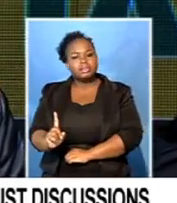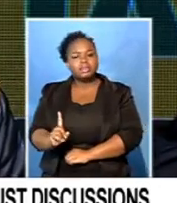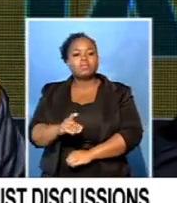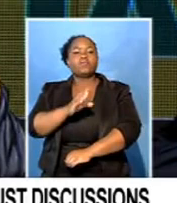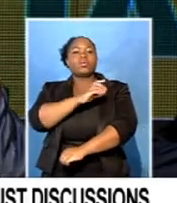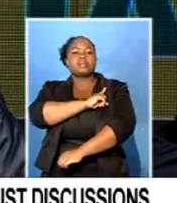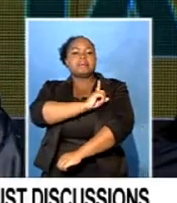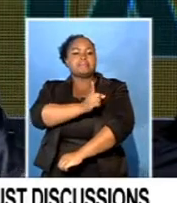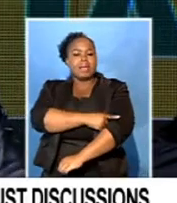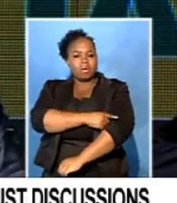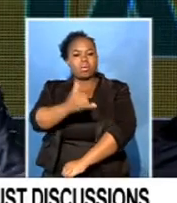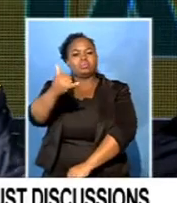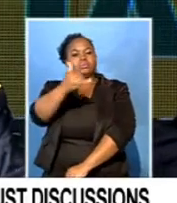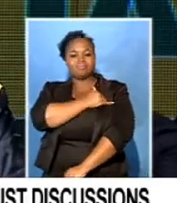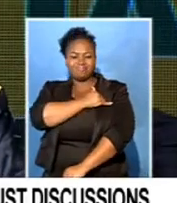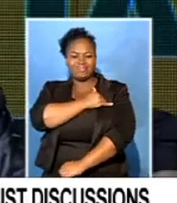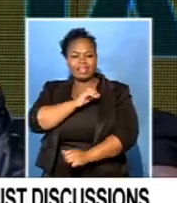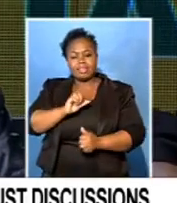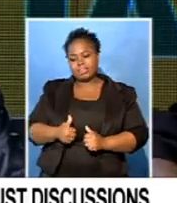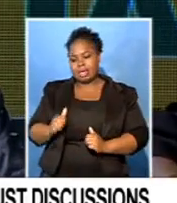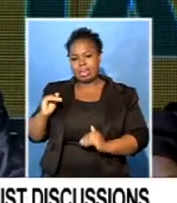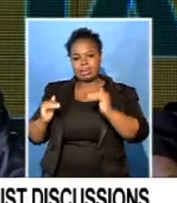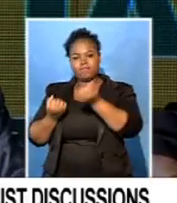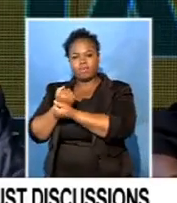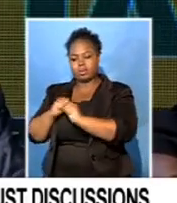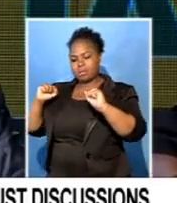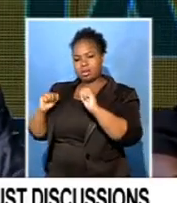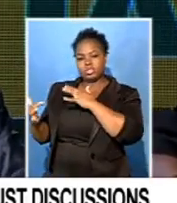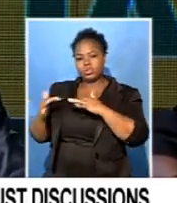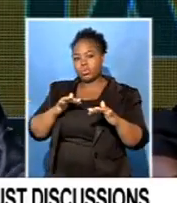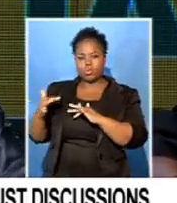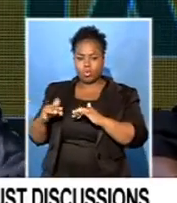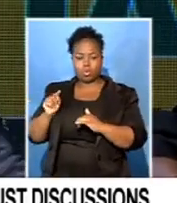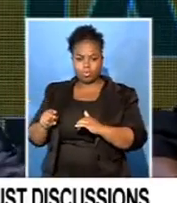the power than to wage a liberation war.